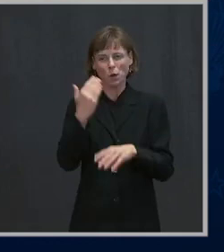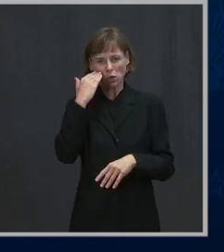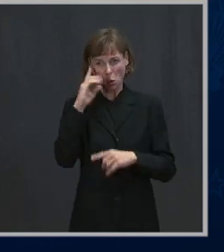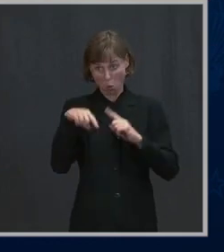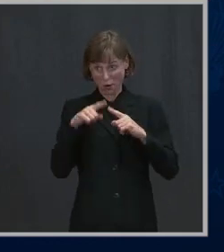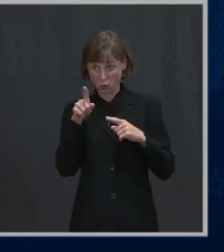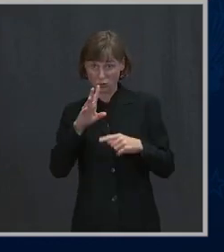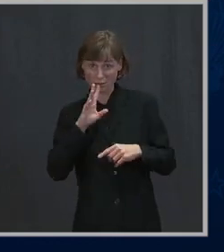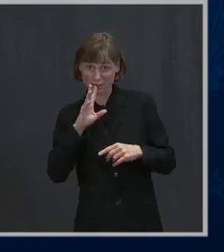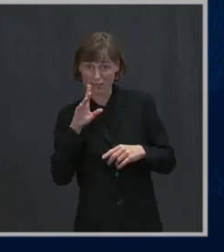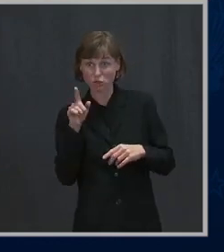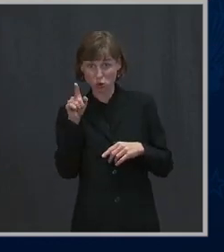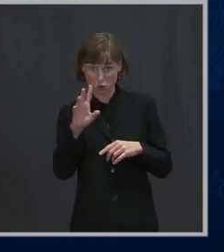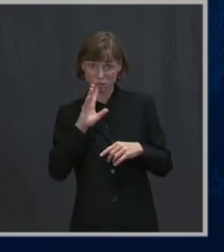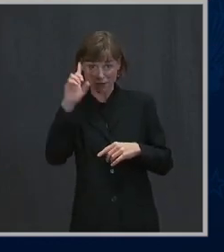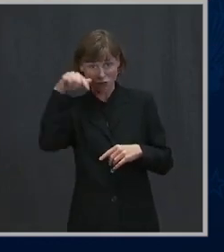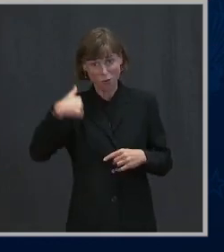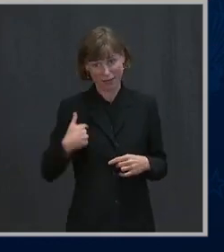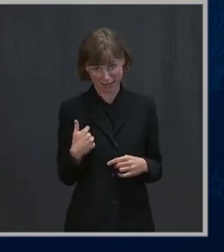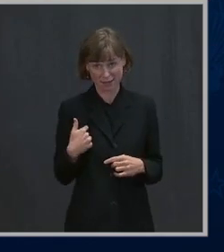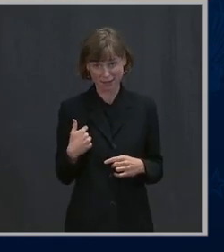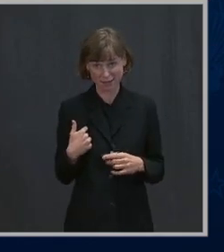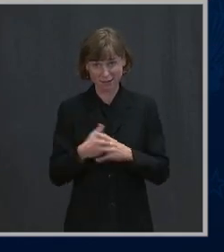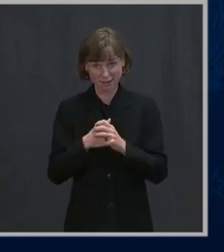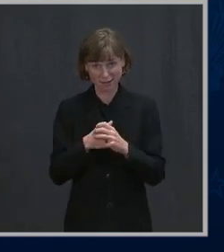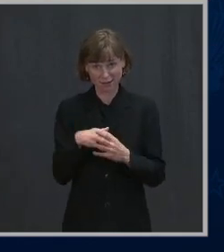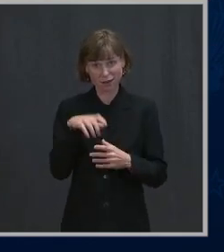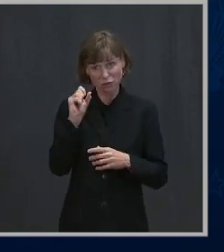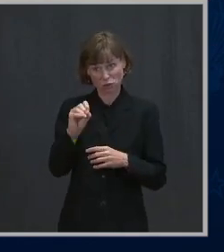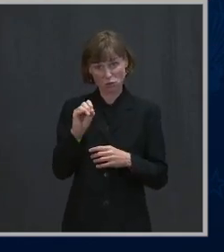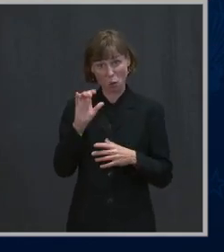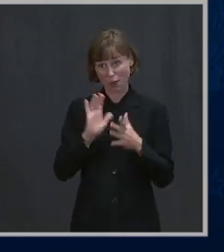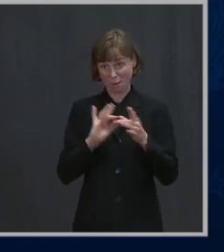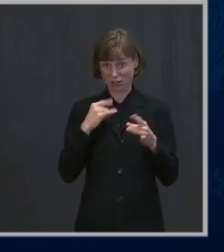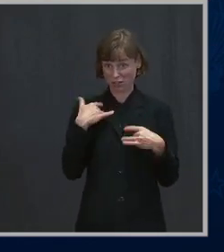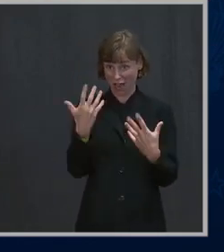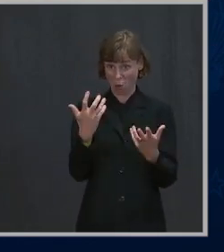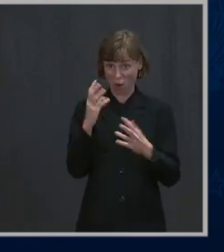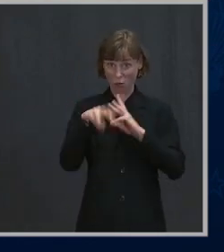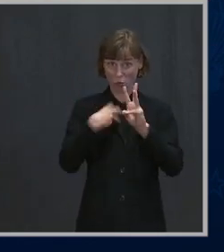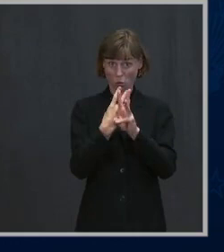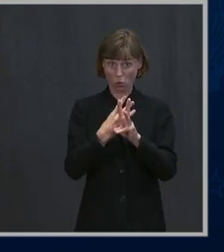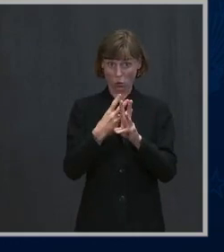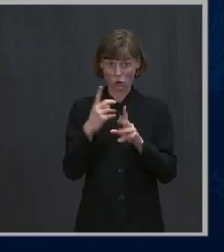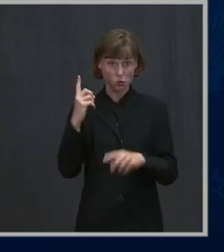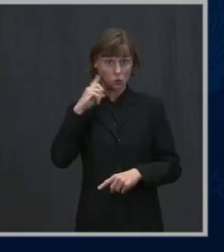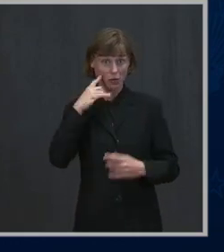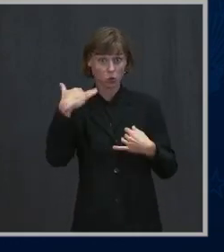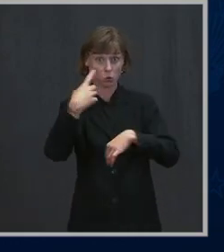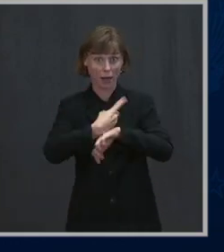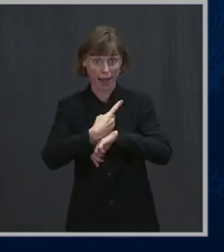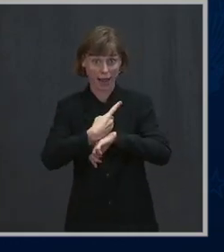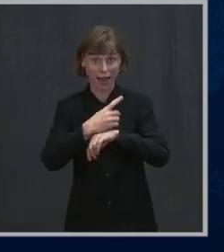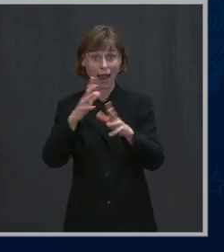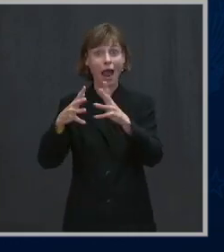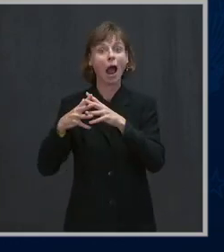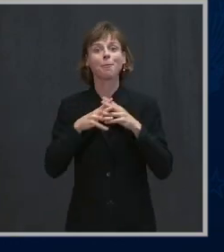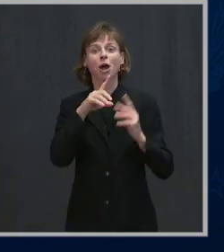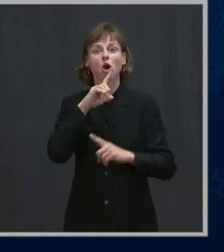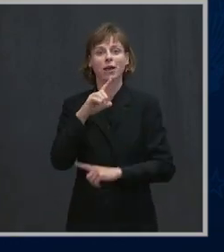me and so uh so is the message i want the world to hear today america is